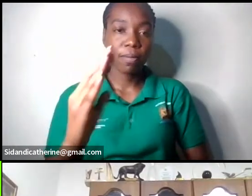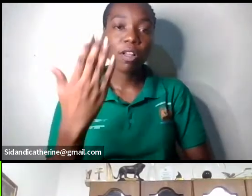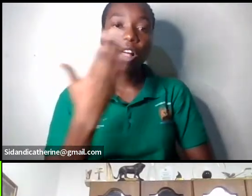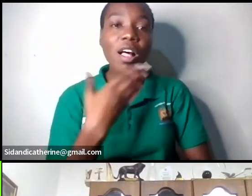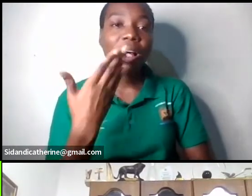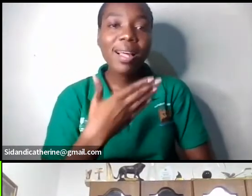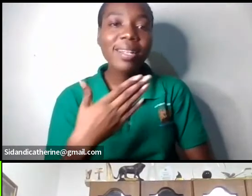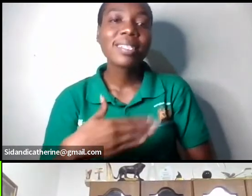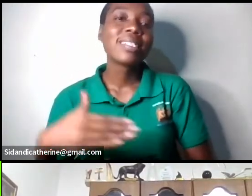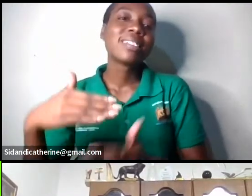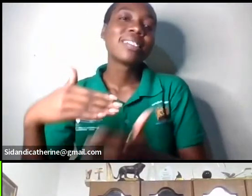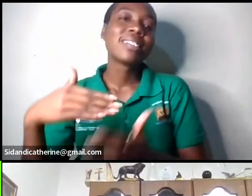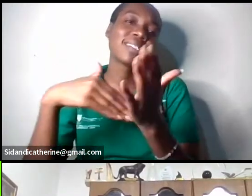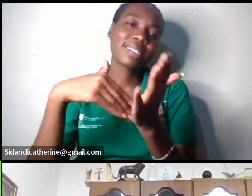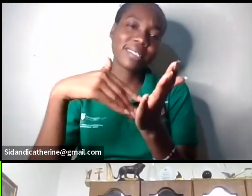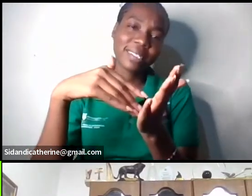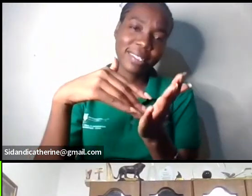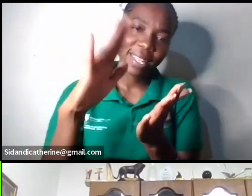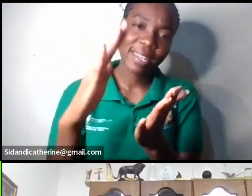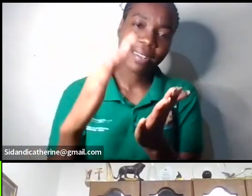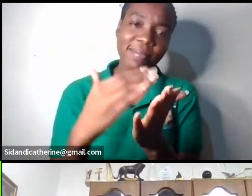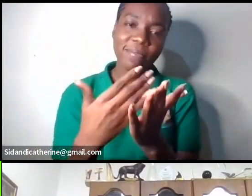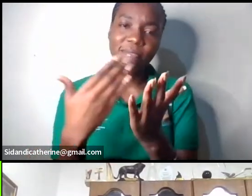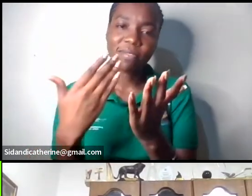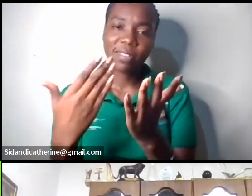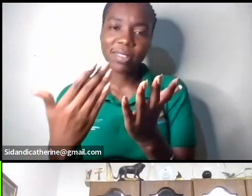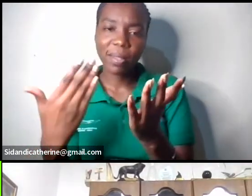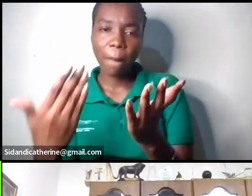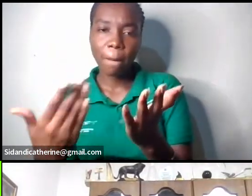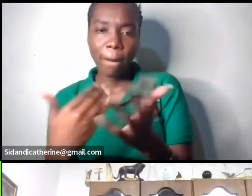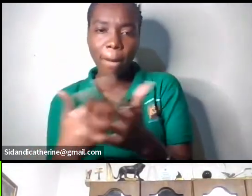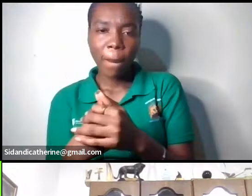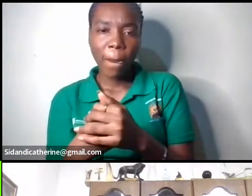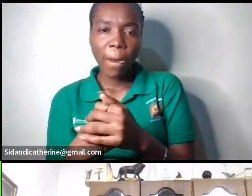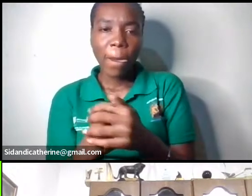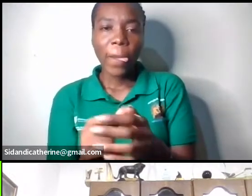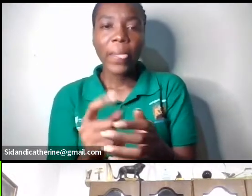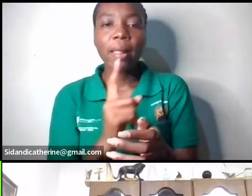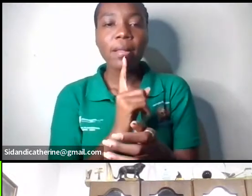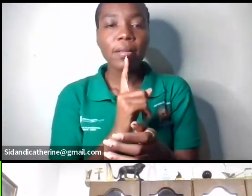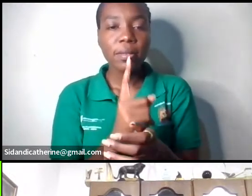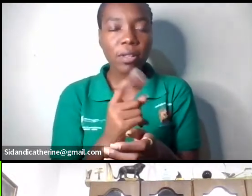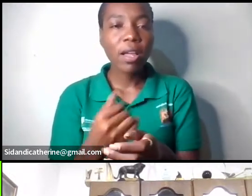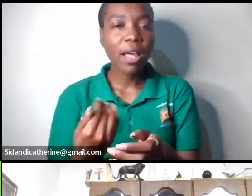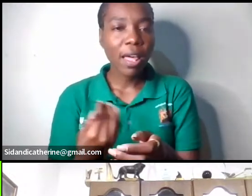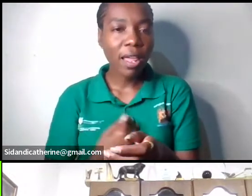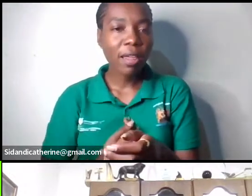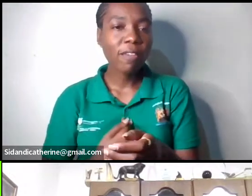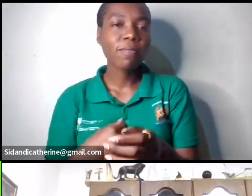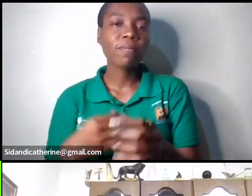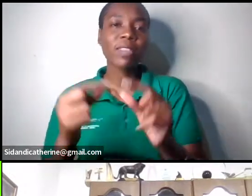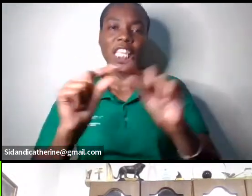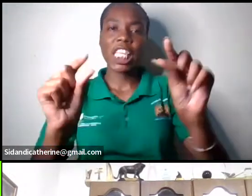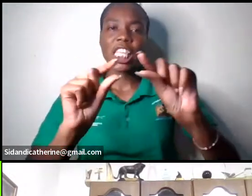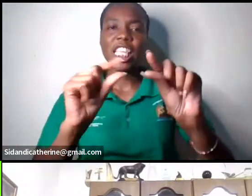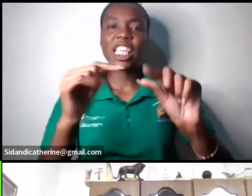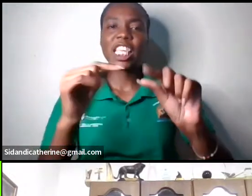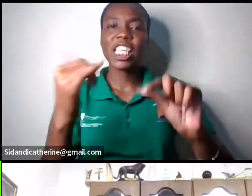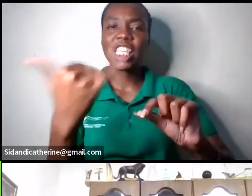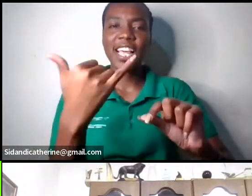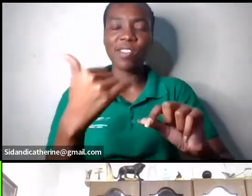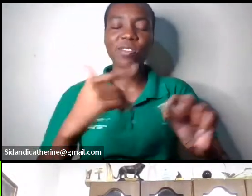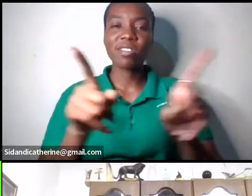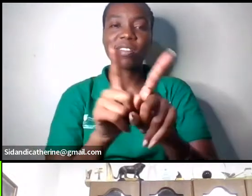castor, not so much, but baobab is what I know is really, really rich. They have a lot of turmeric and all those other things. And they